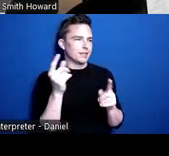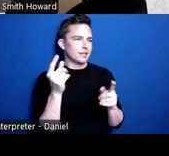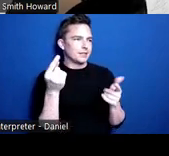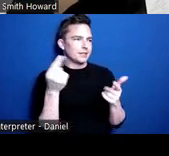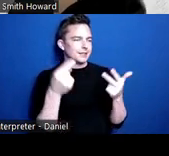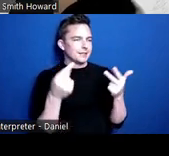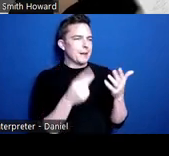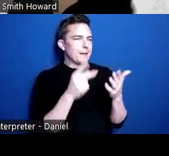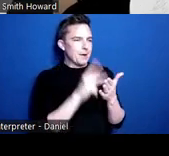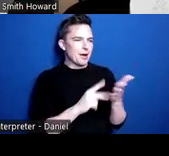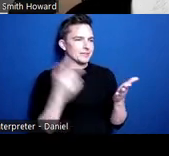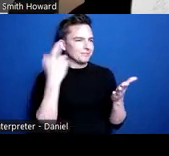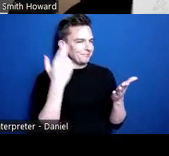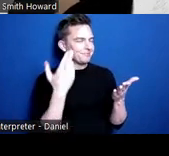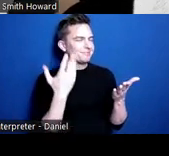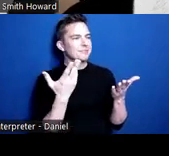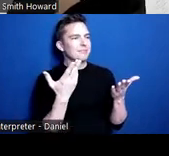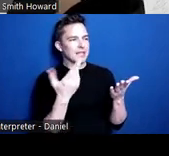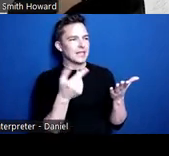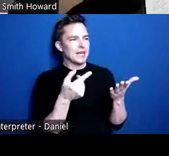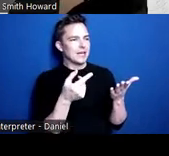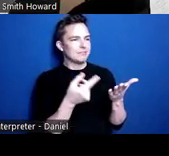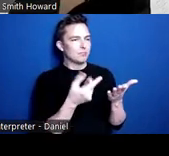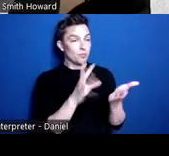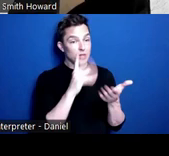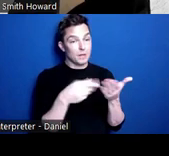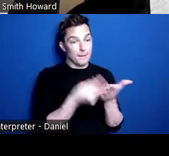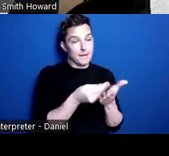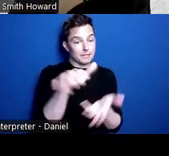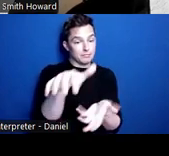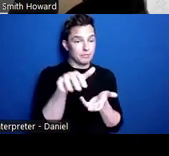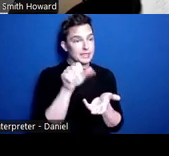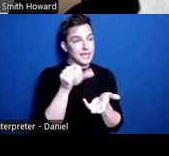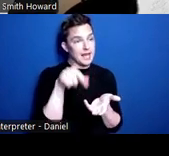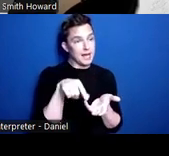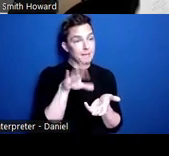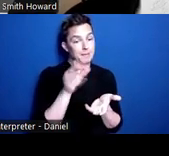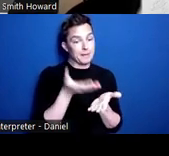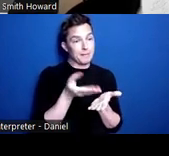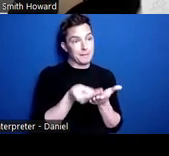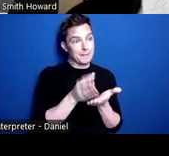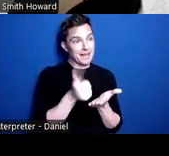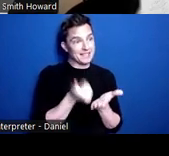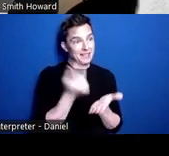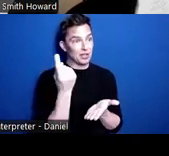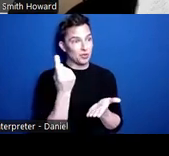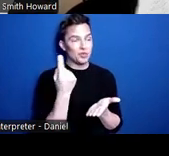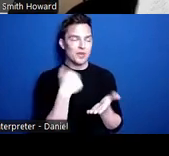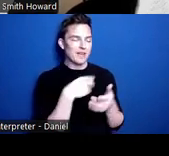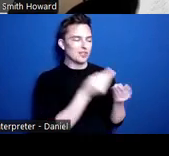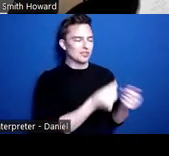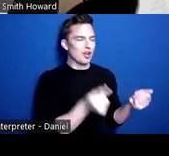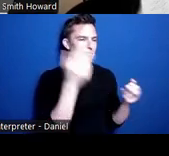And I think sometimes we talk about the money, and the money is really important, but the money by itself isn't enough. You have to solve the practical